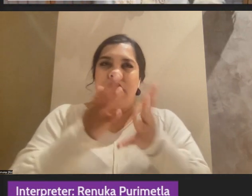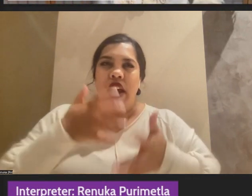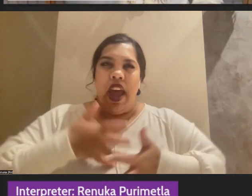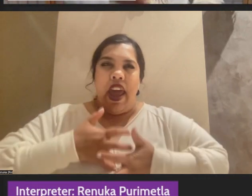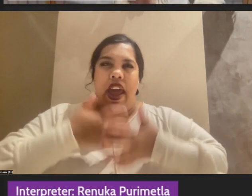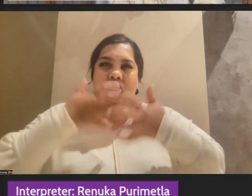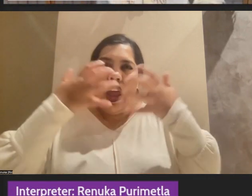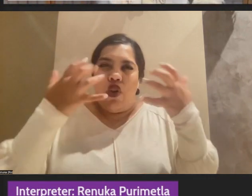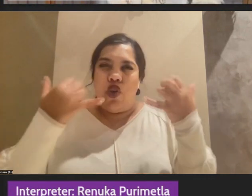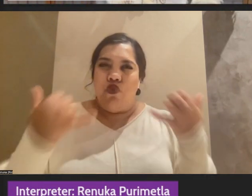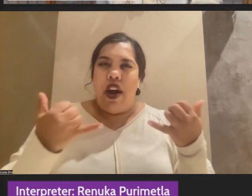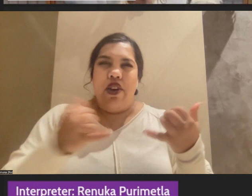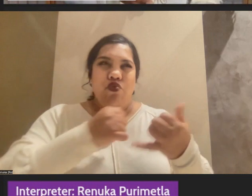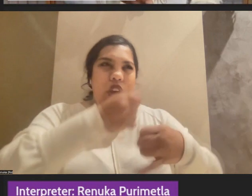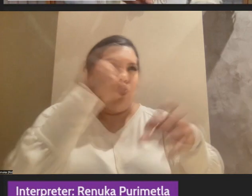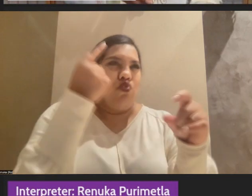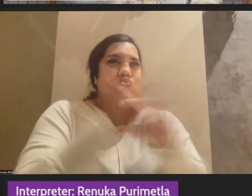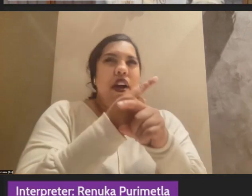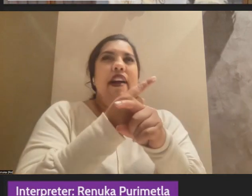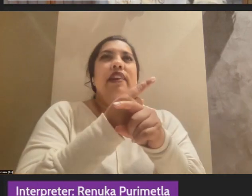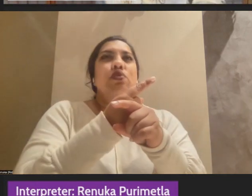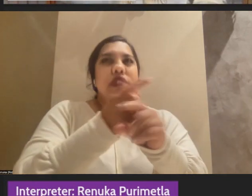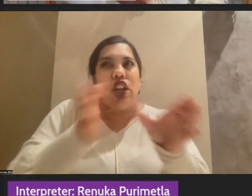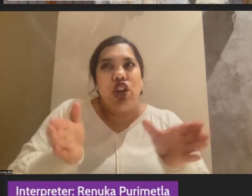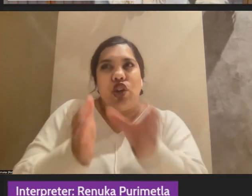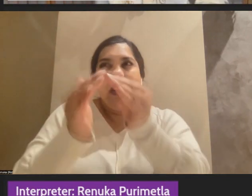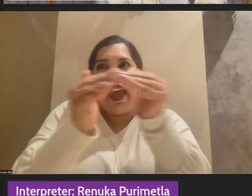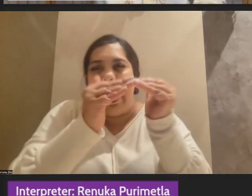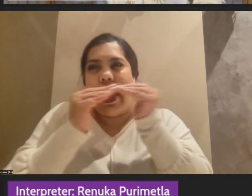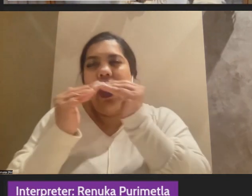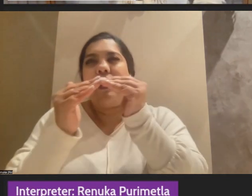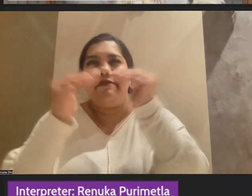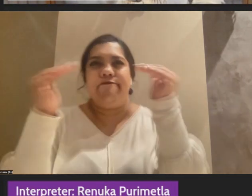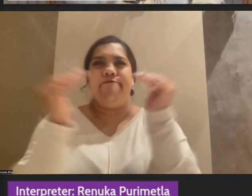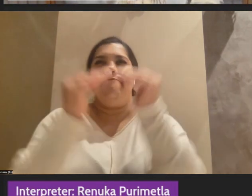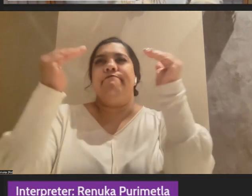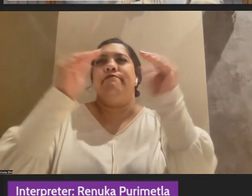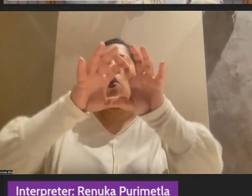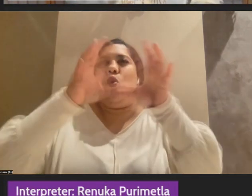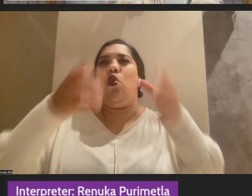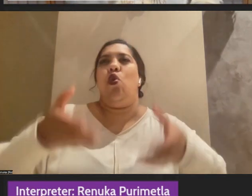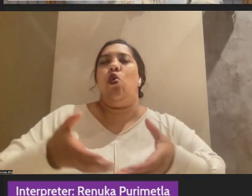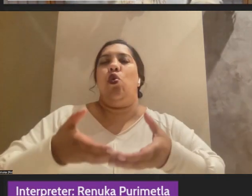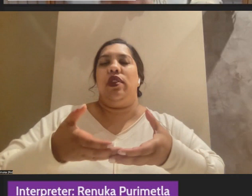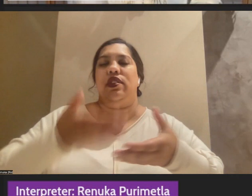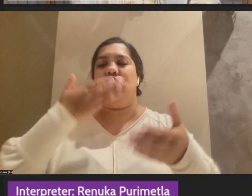equity, justice, liberation for all, wholeness, and wellness for all.